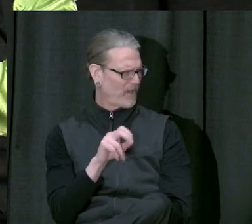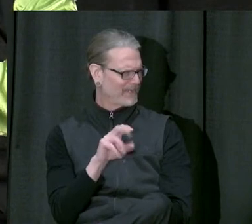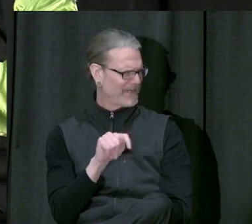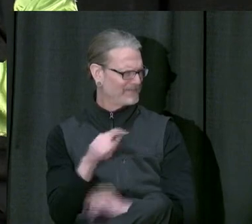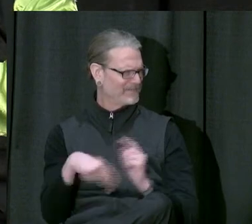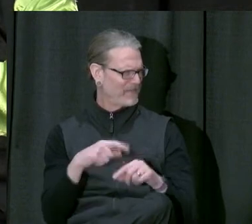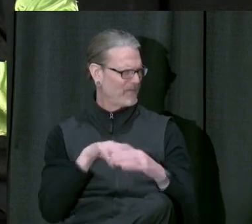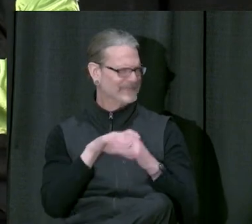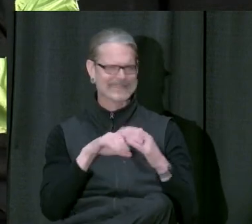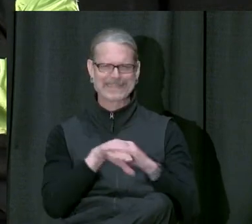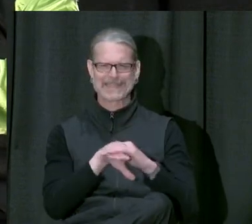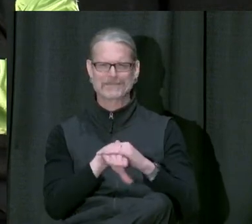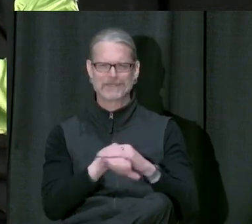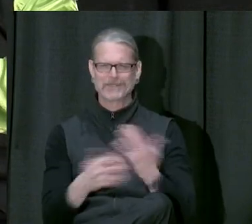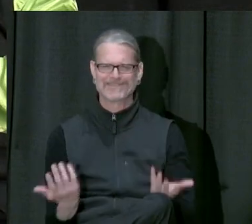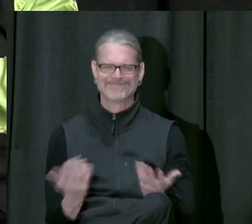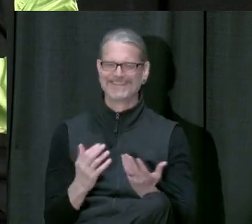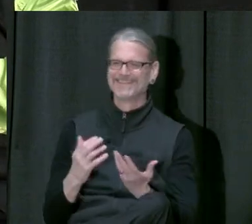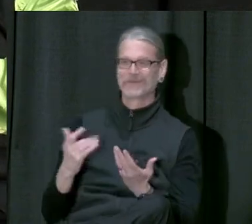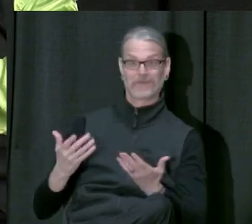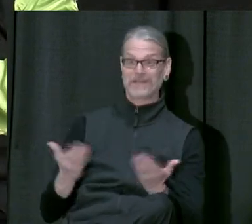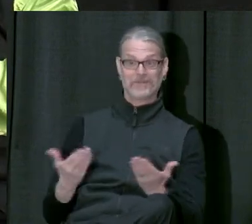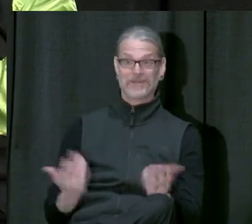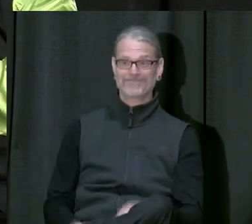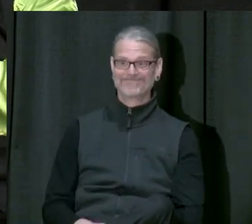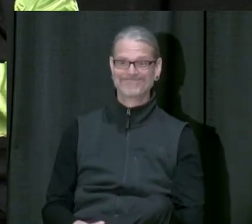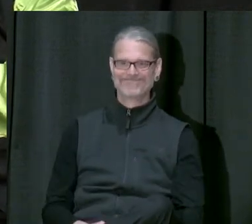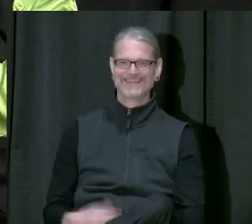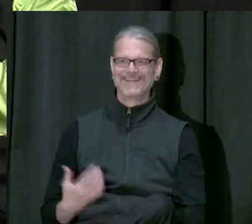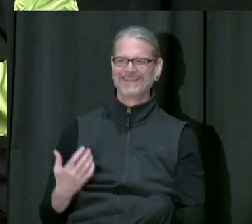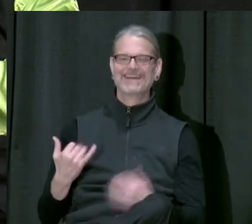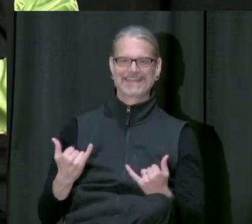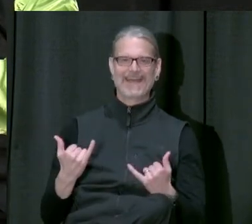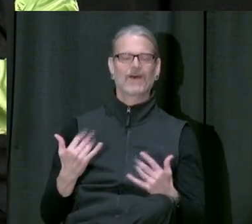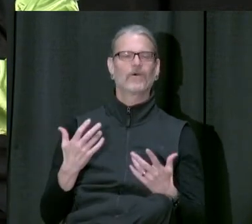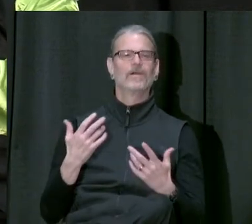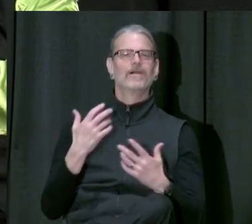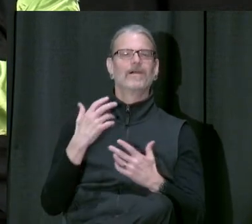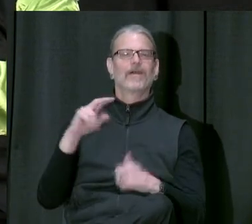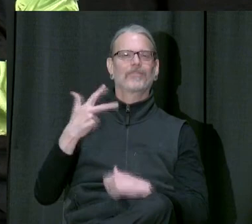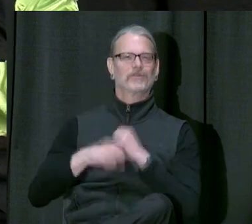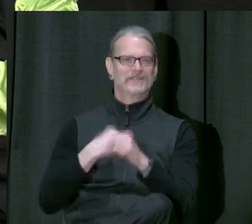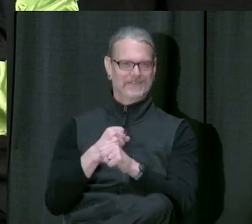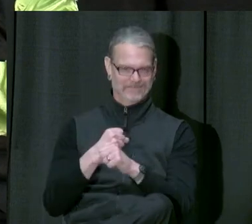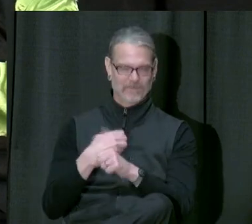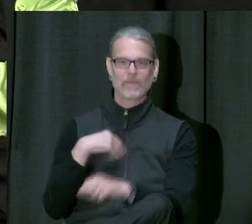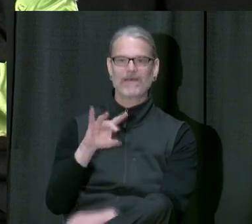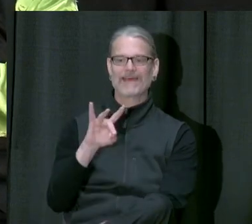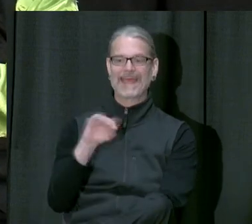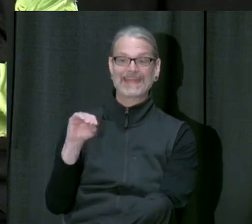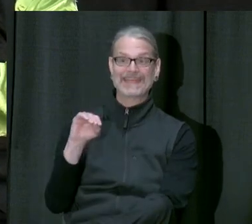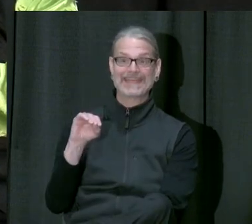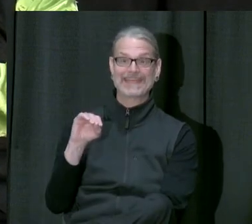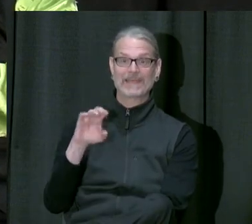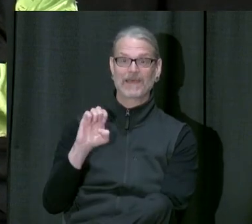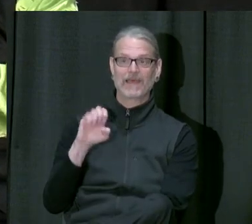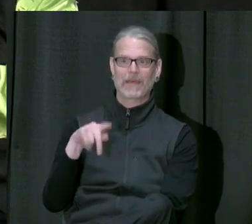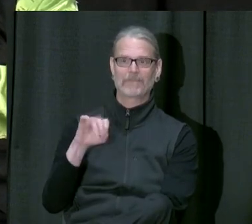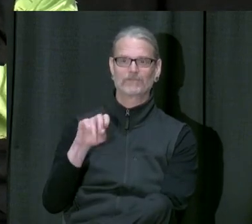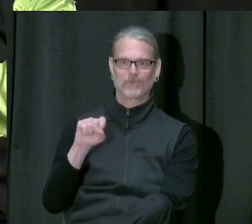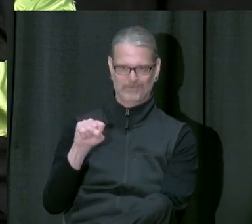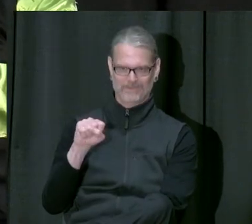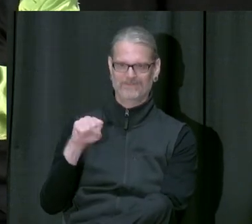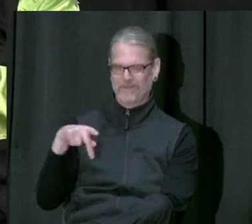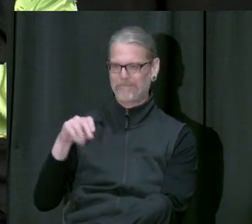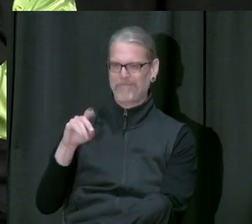So here we are. It's been three, we're on season three. We have 80 episodes of our podcast, and